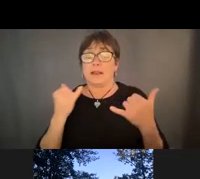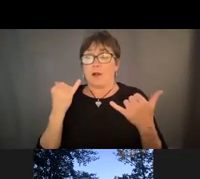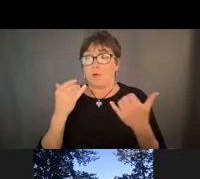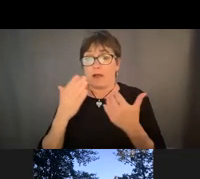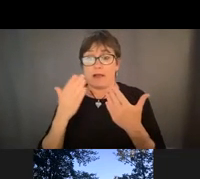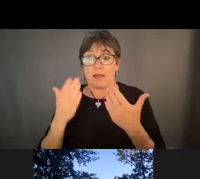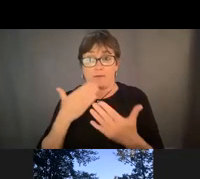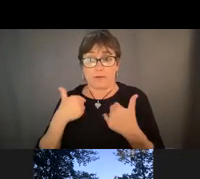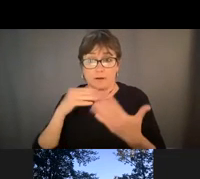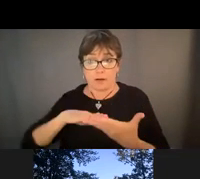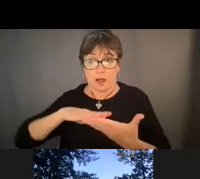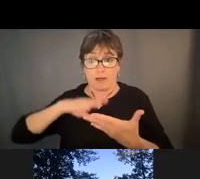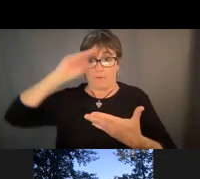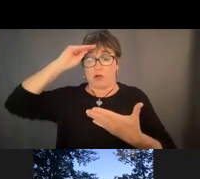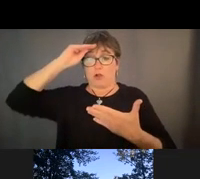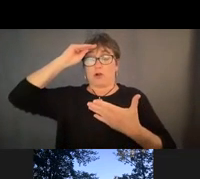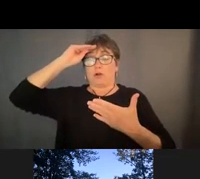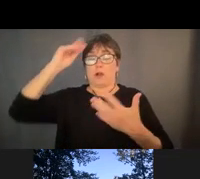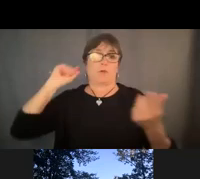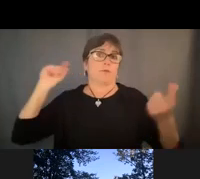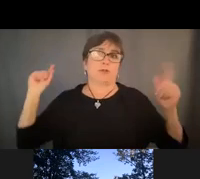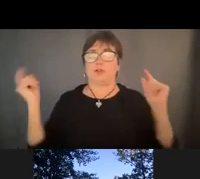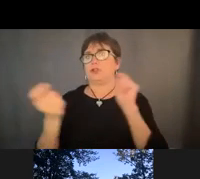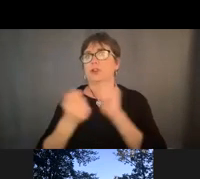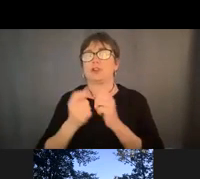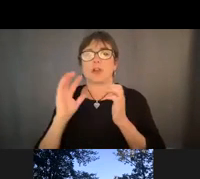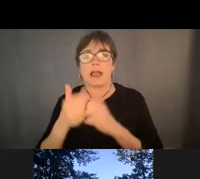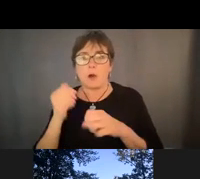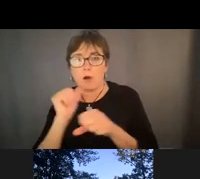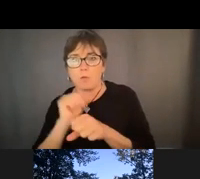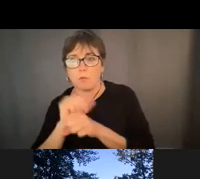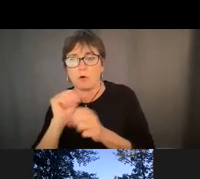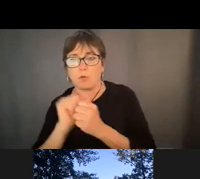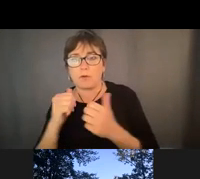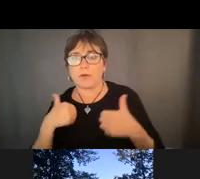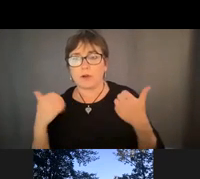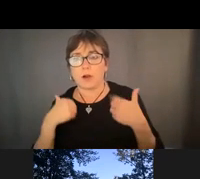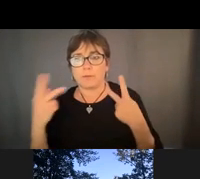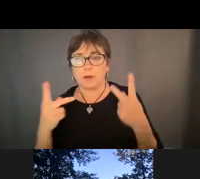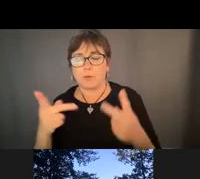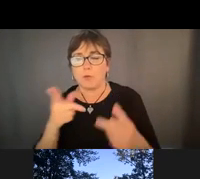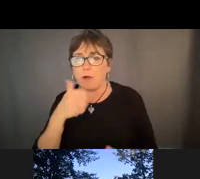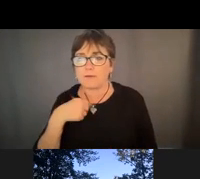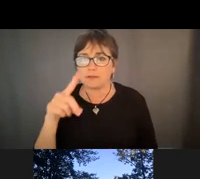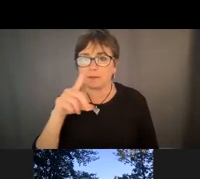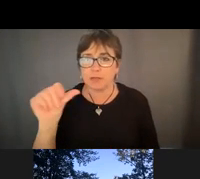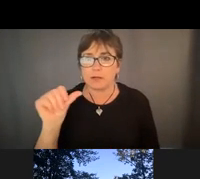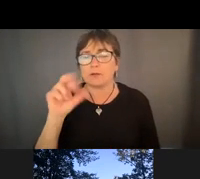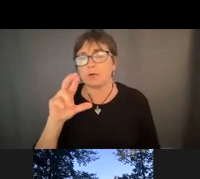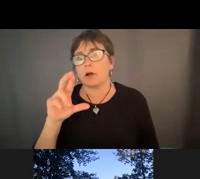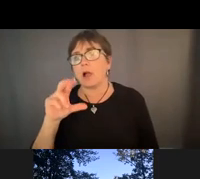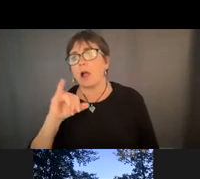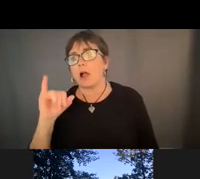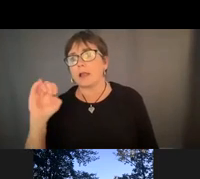changed the way that I approached the youth that were coming into our facilities with disabilities or IEPs. And so I just think it's important for us to reach out to